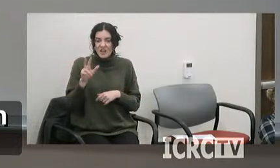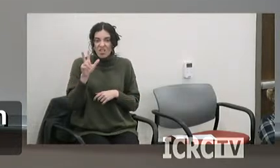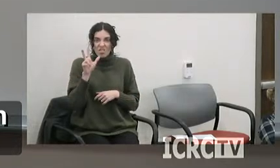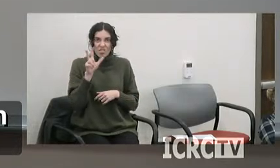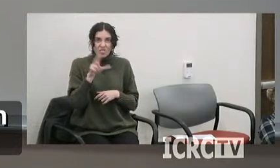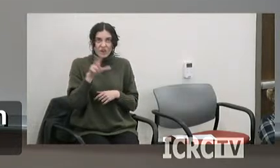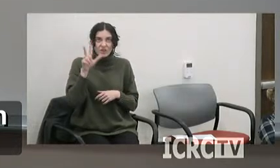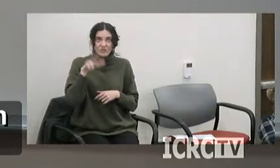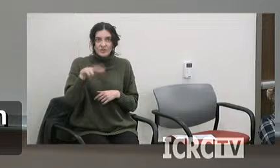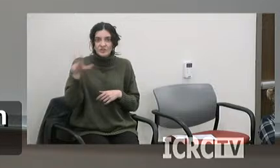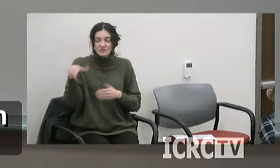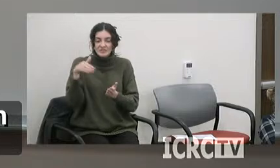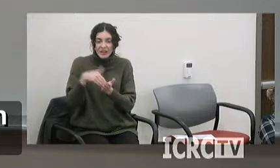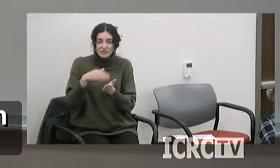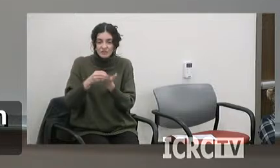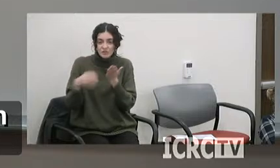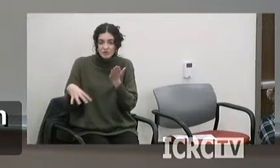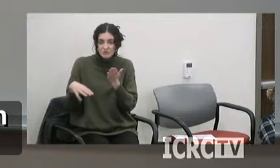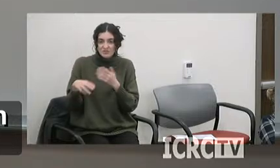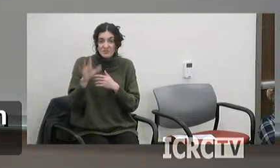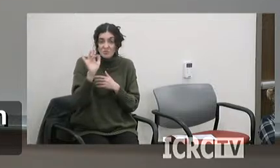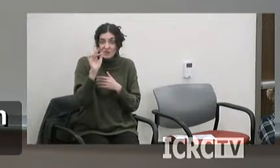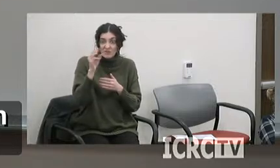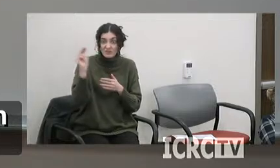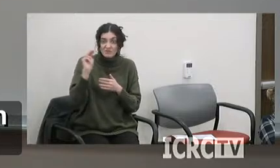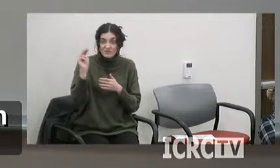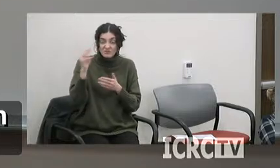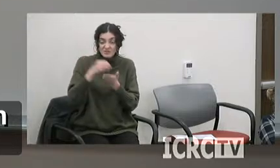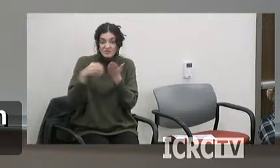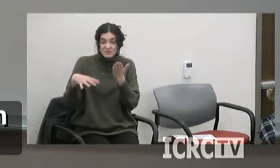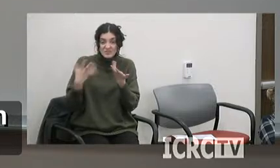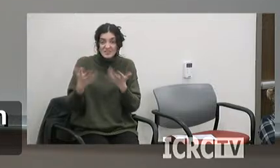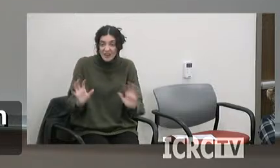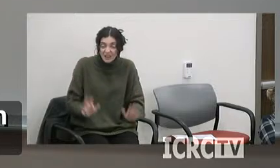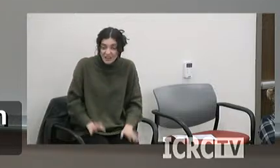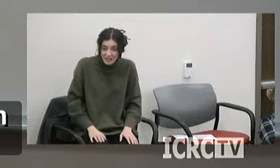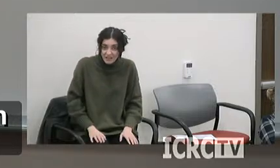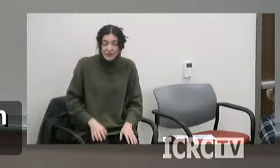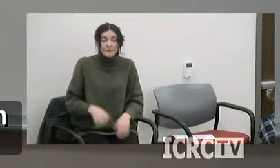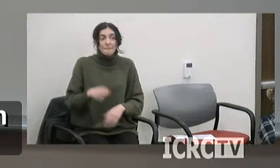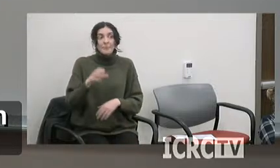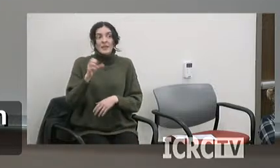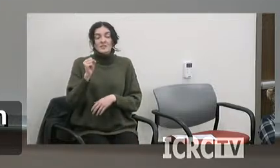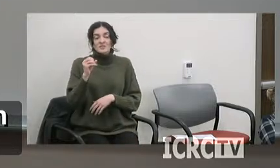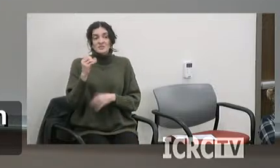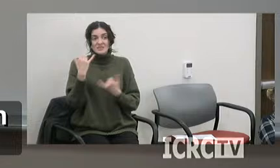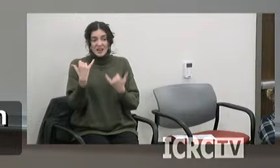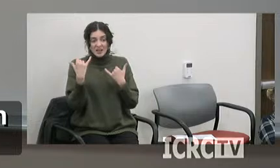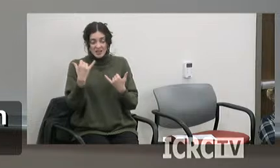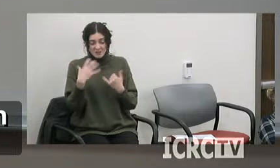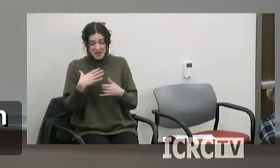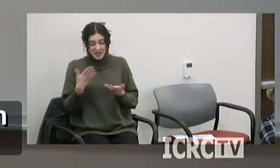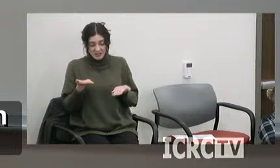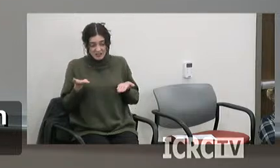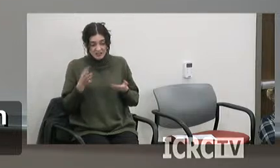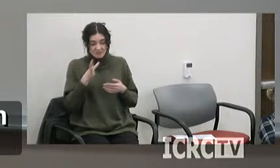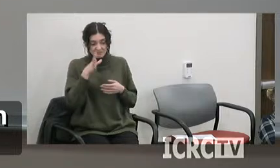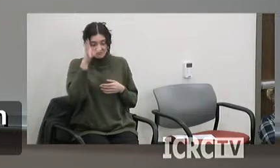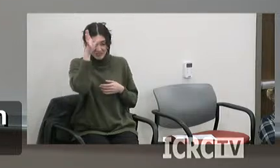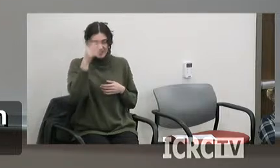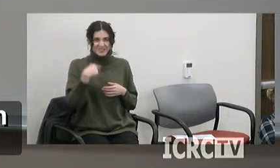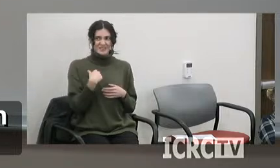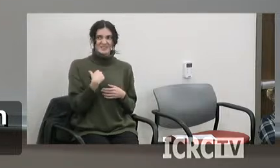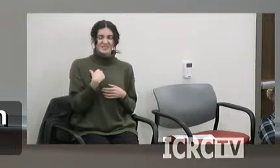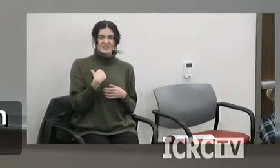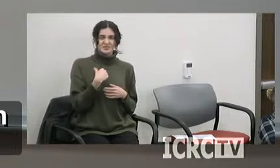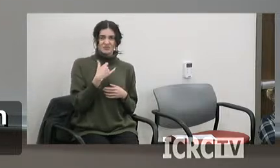ago for my children, because of the arts education. And now I stand here as a parent wondering, did I make the